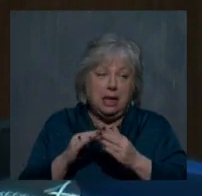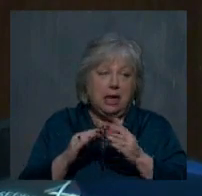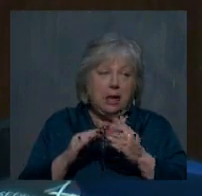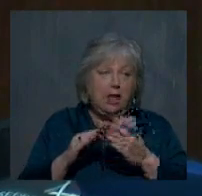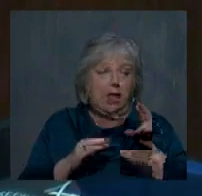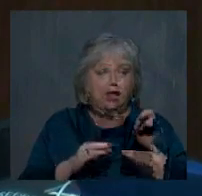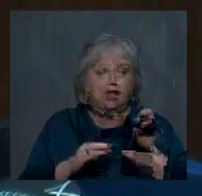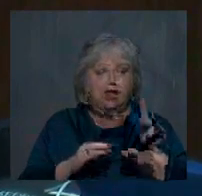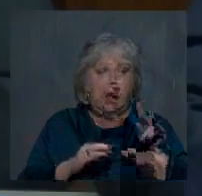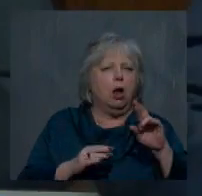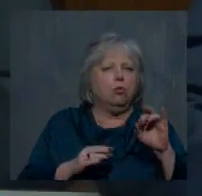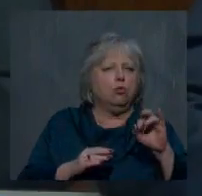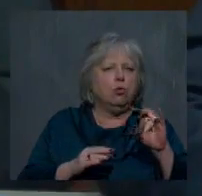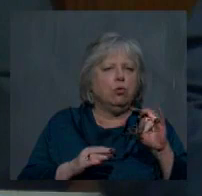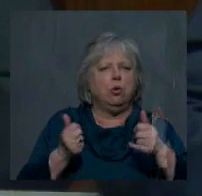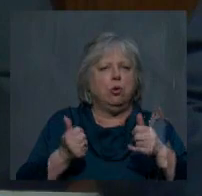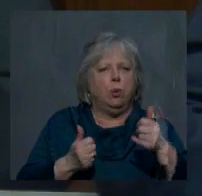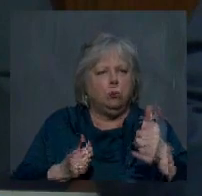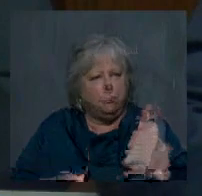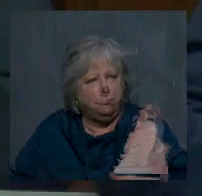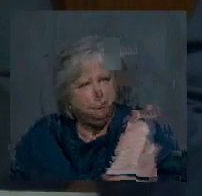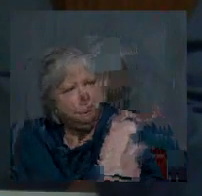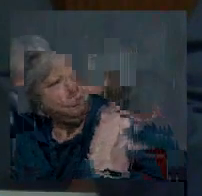that rocks?